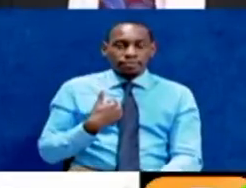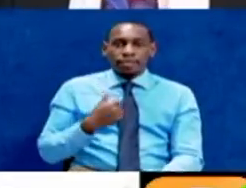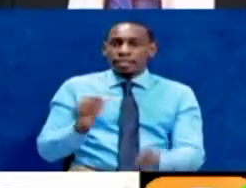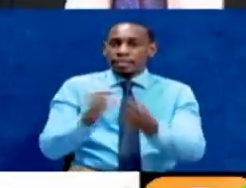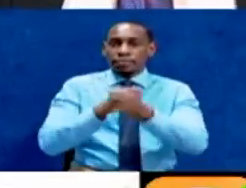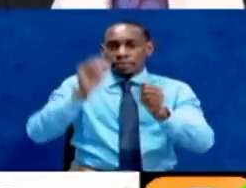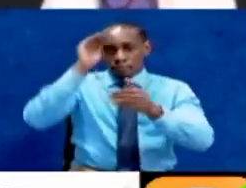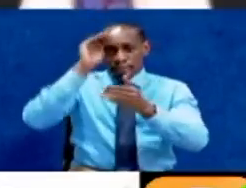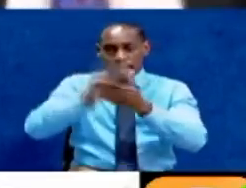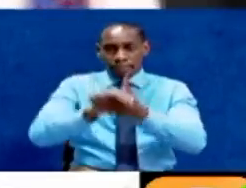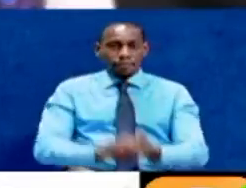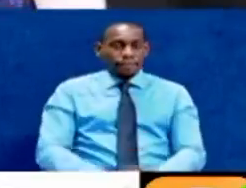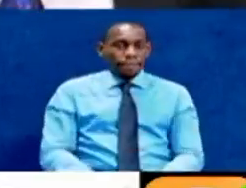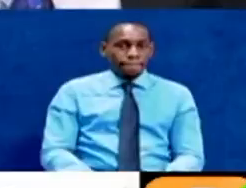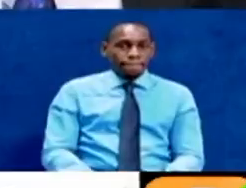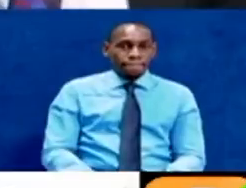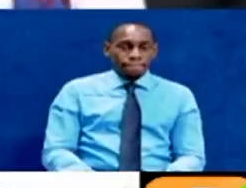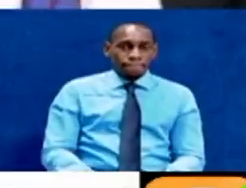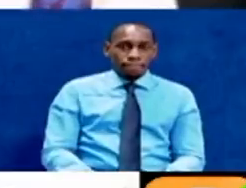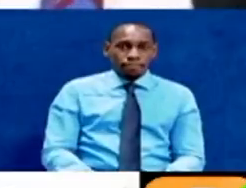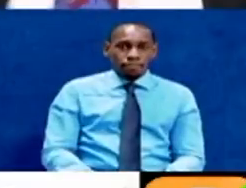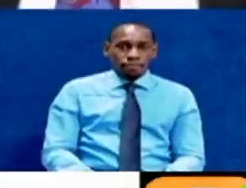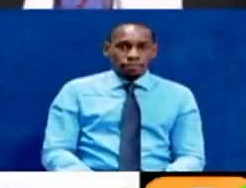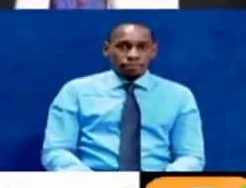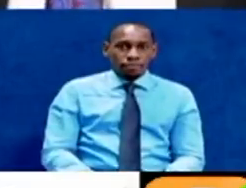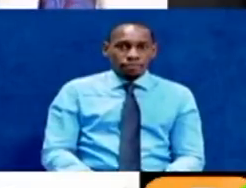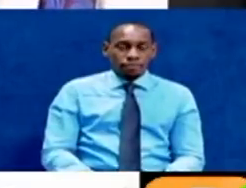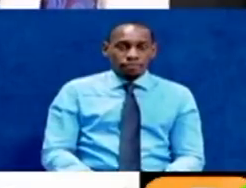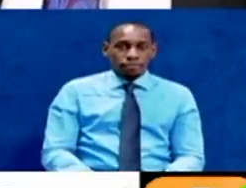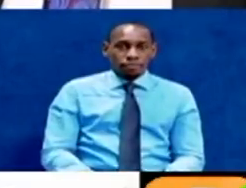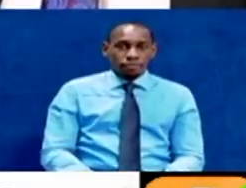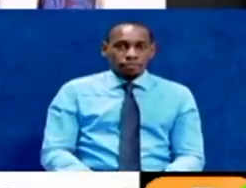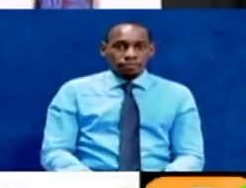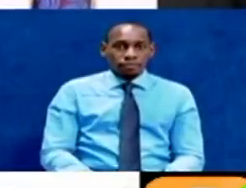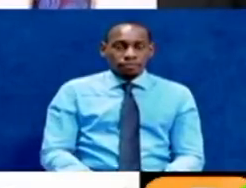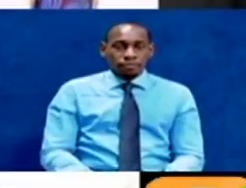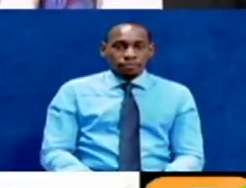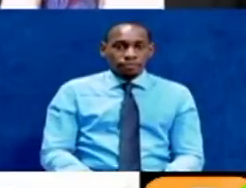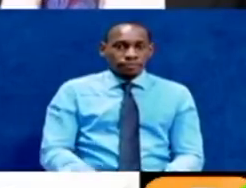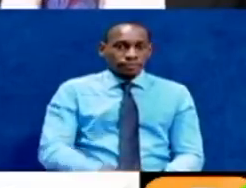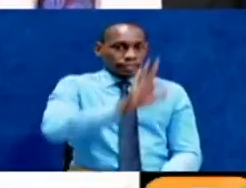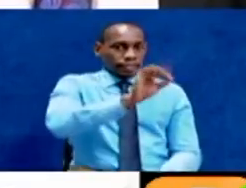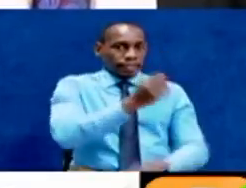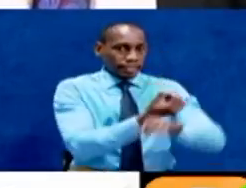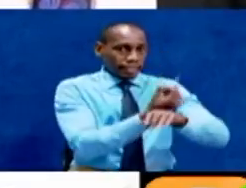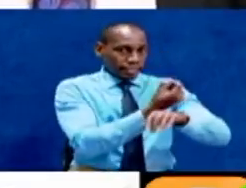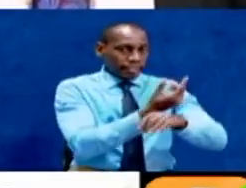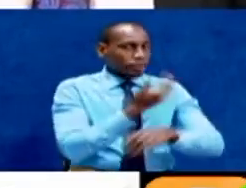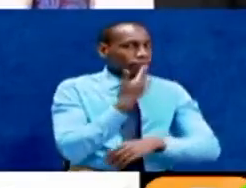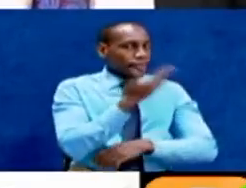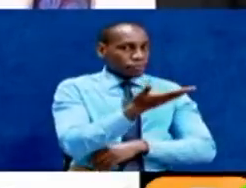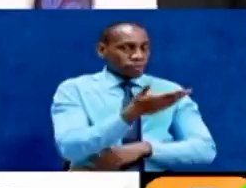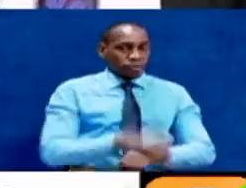even believe it. Senator, you've made a very strong assertion against Honorable Ngunjiri. I'll give you 30 seconds to respond to that, Honorable